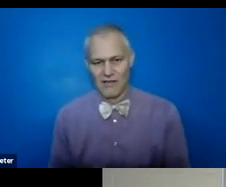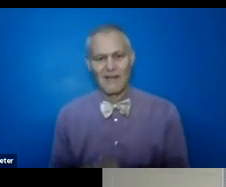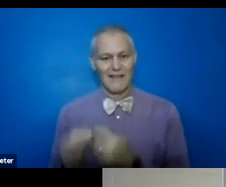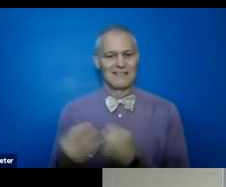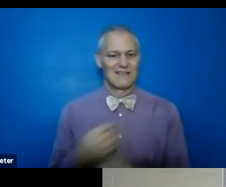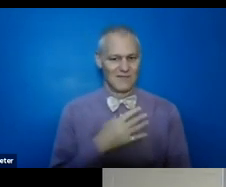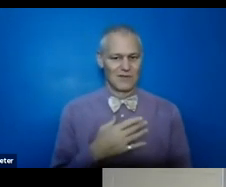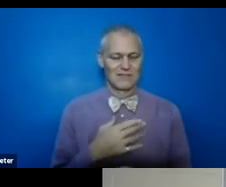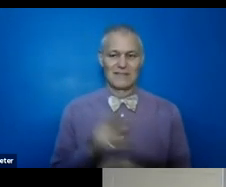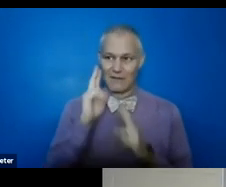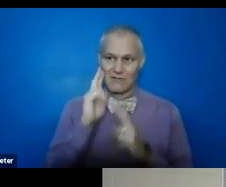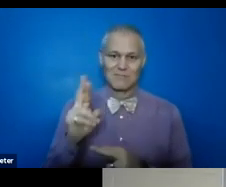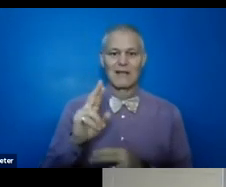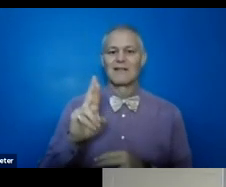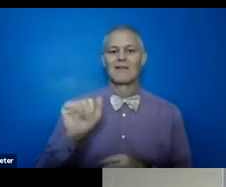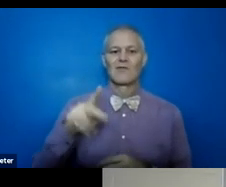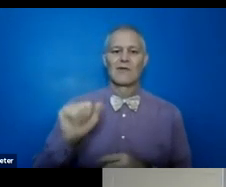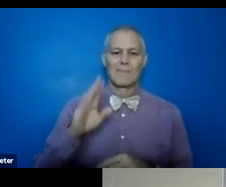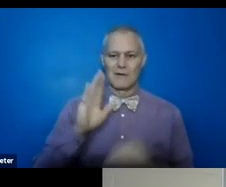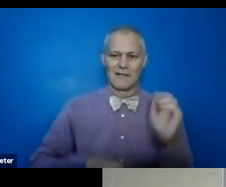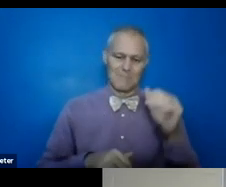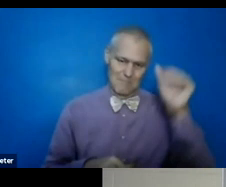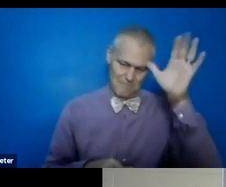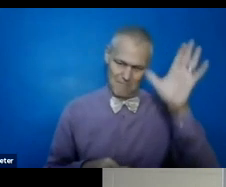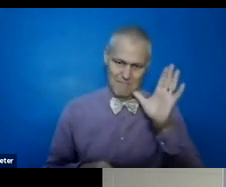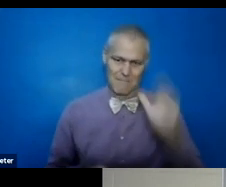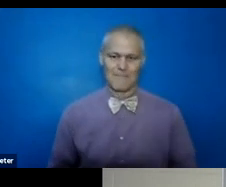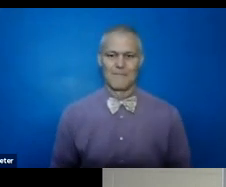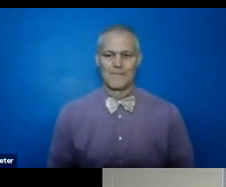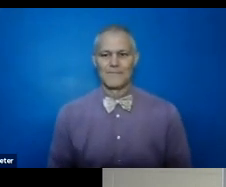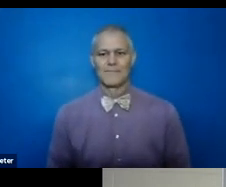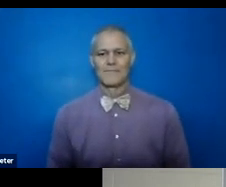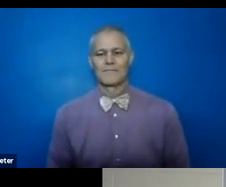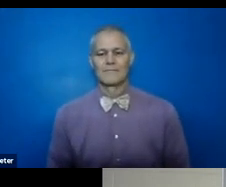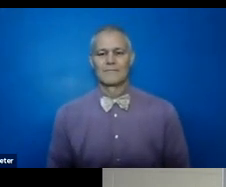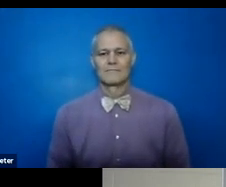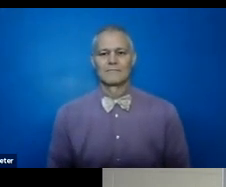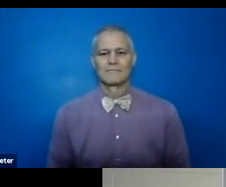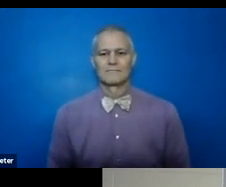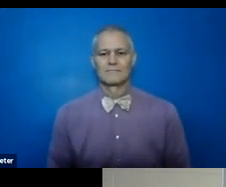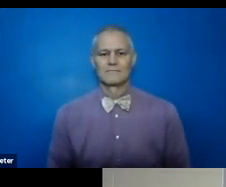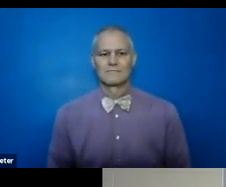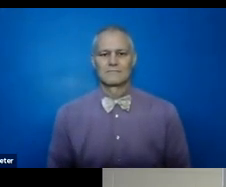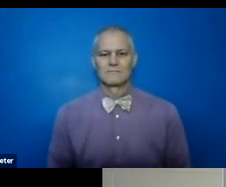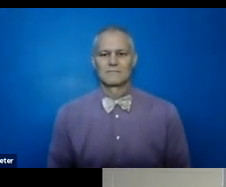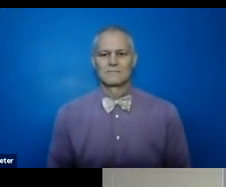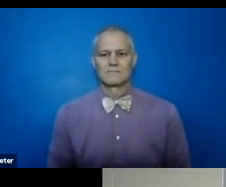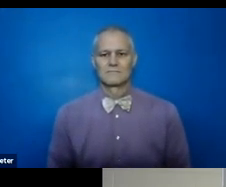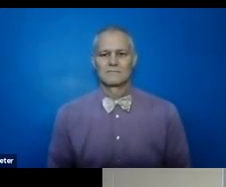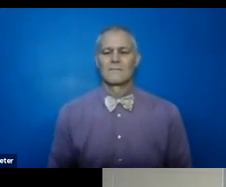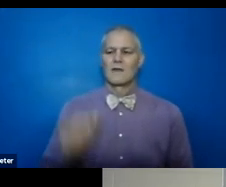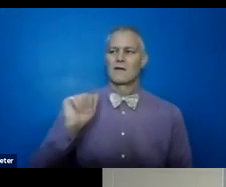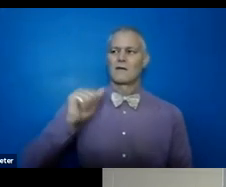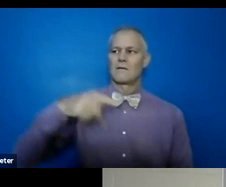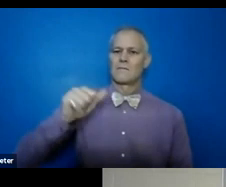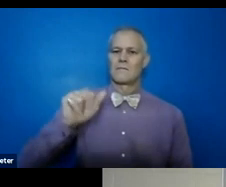They respect the rappers more than they respect their parents. Well, and I think both, well, I know